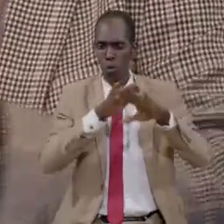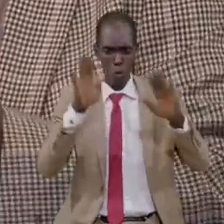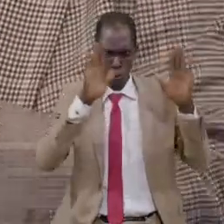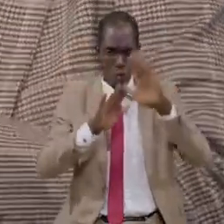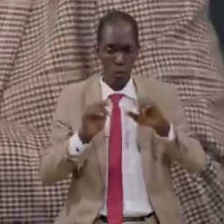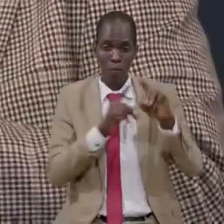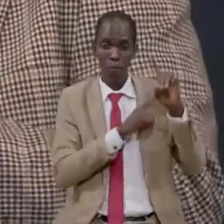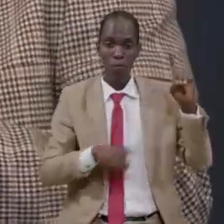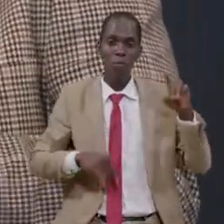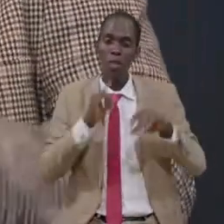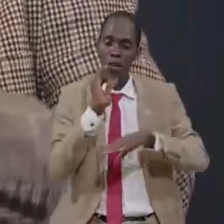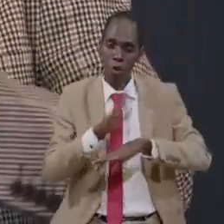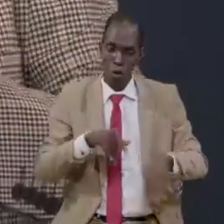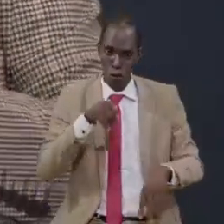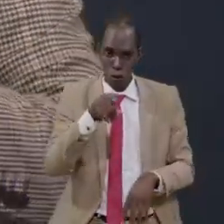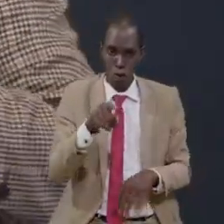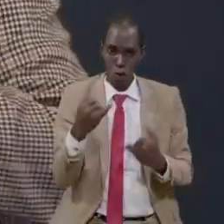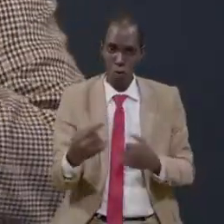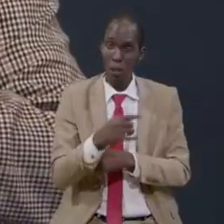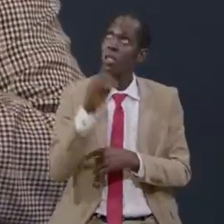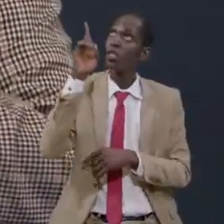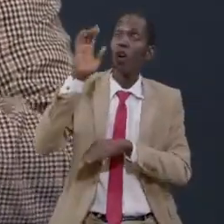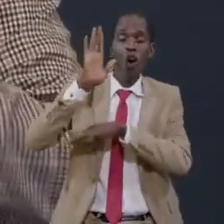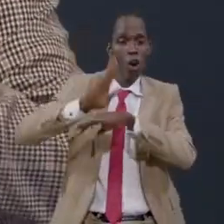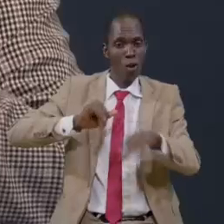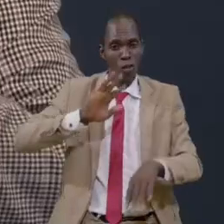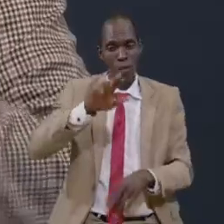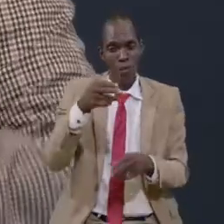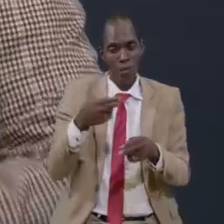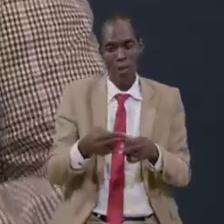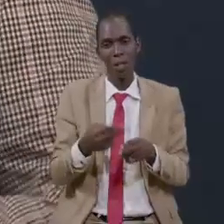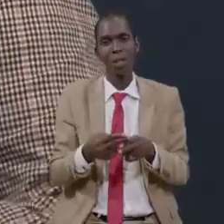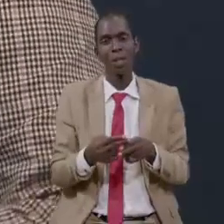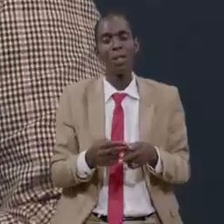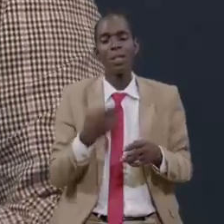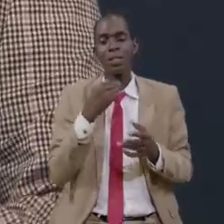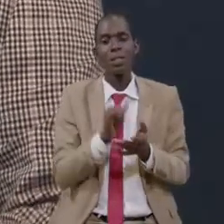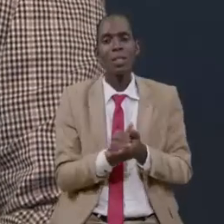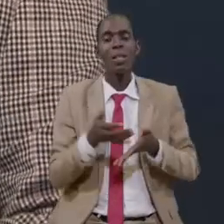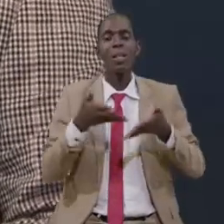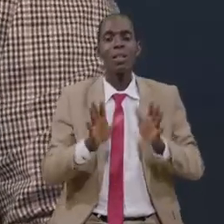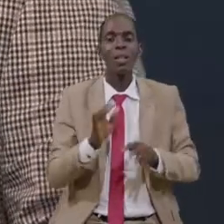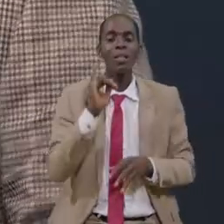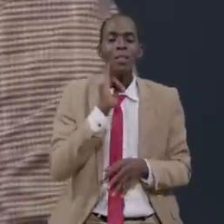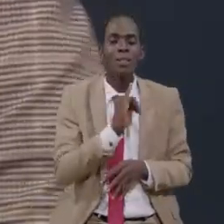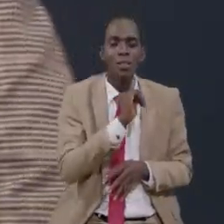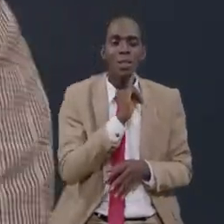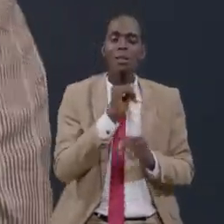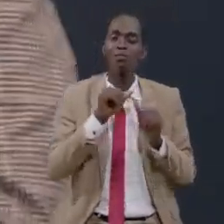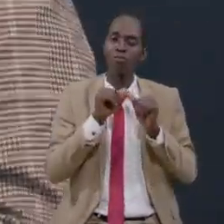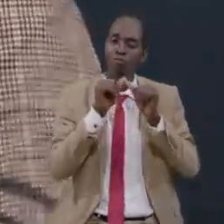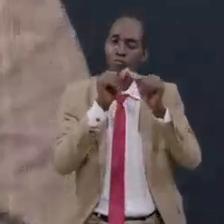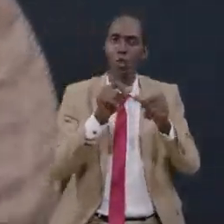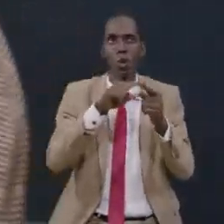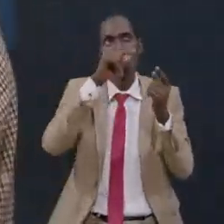he mentions your name. Let Israel hope in the Lord. As